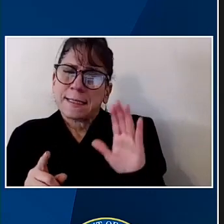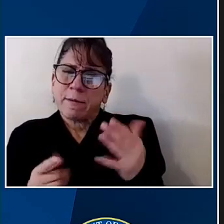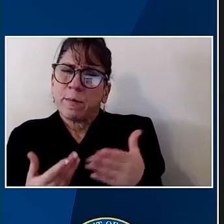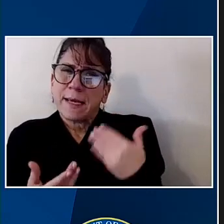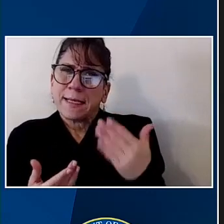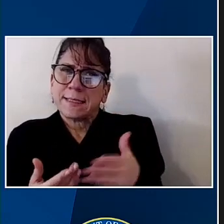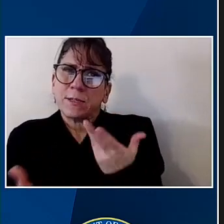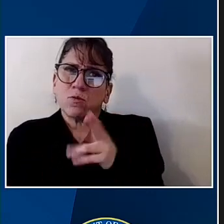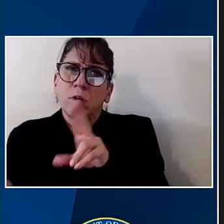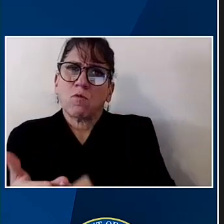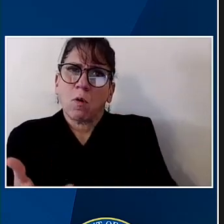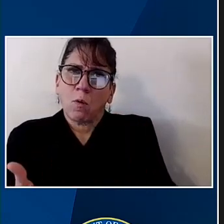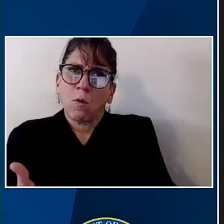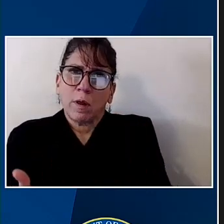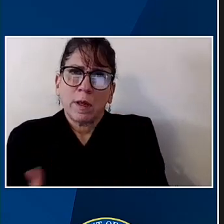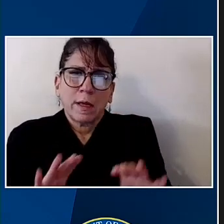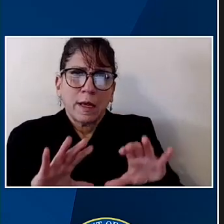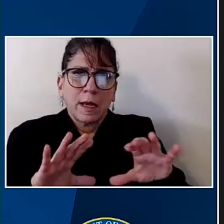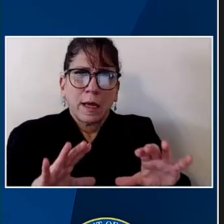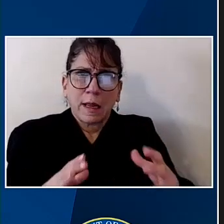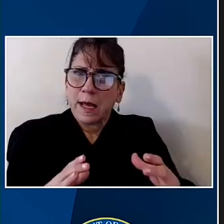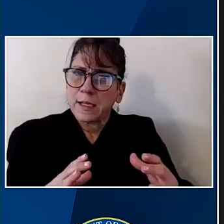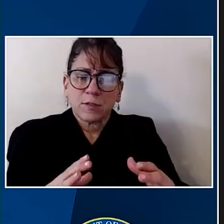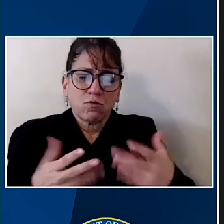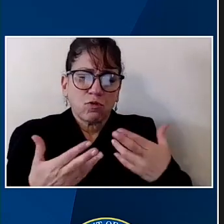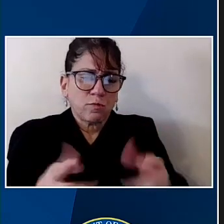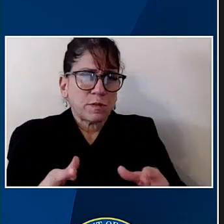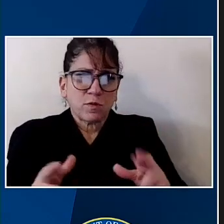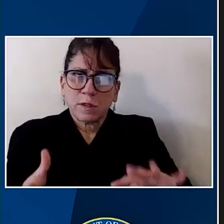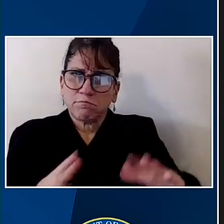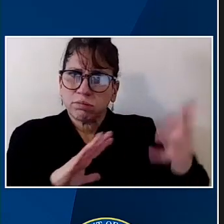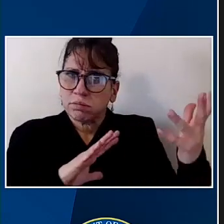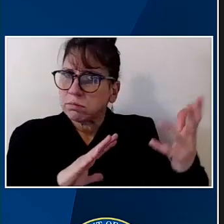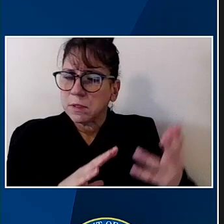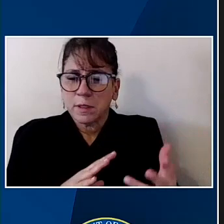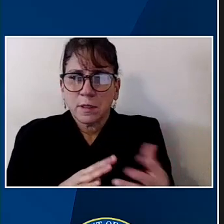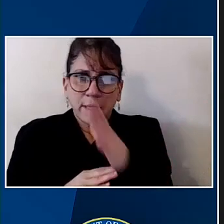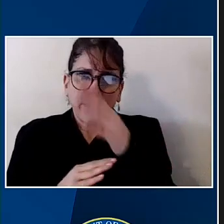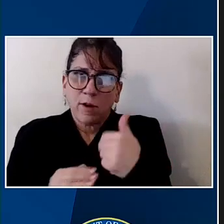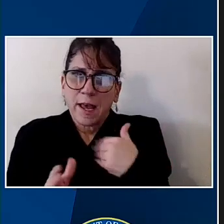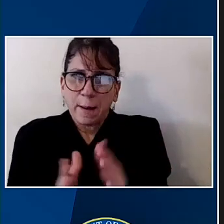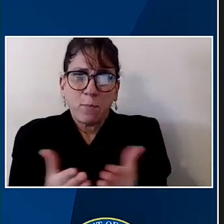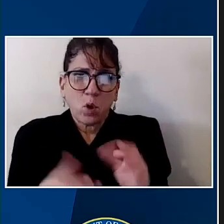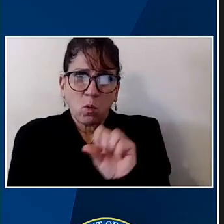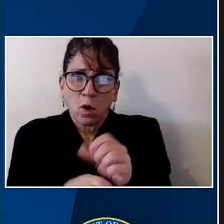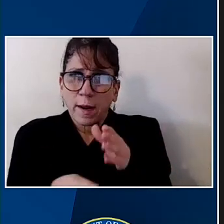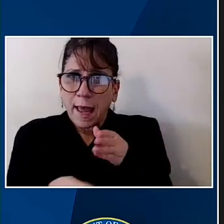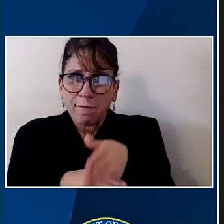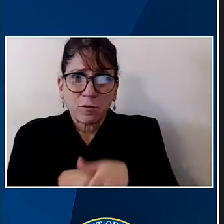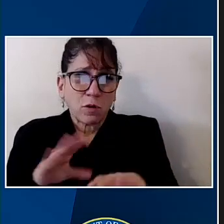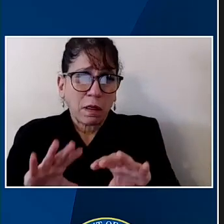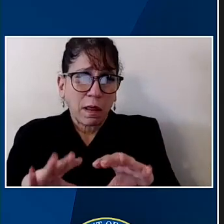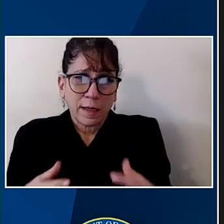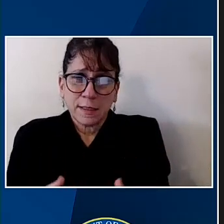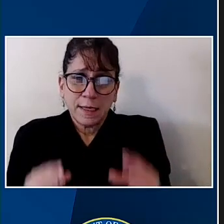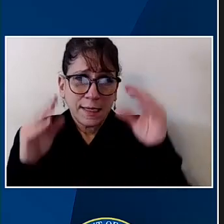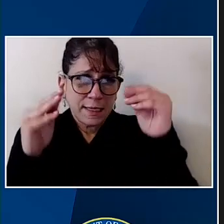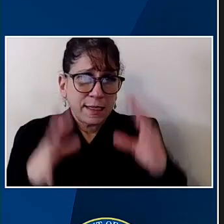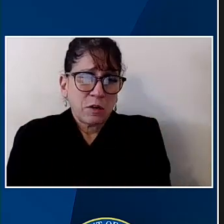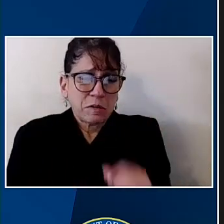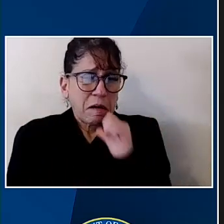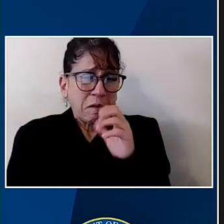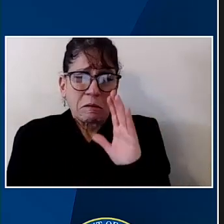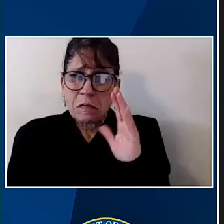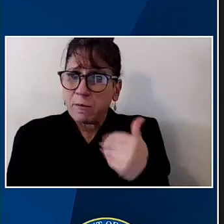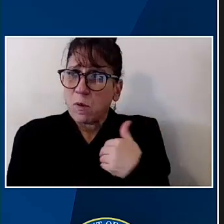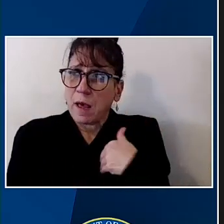enroll. The classes were disorganized. We never had any bookwork to do after class. The teachers didn't seem to have any